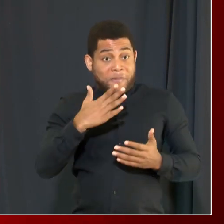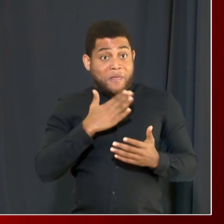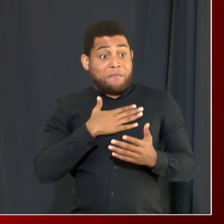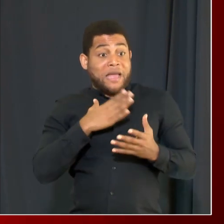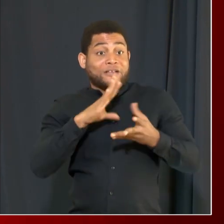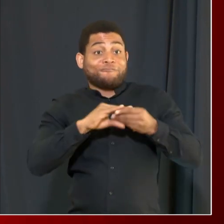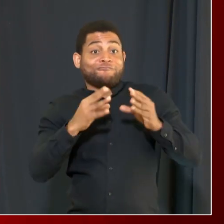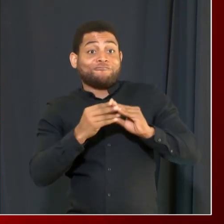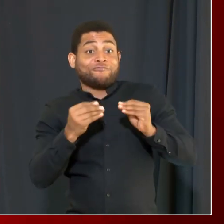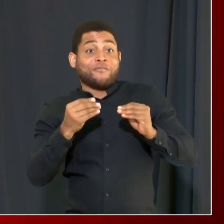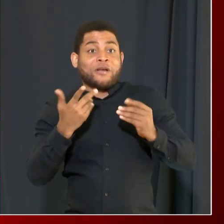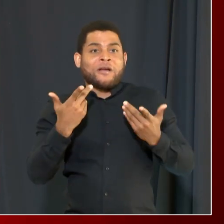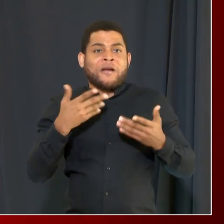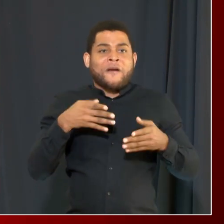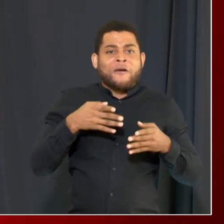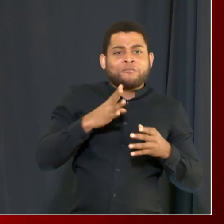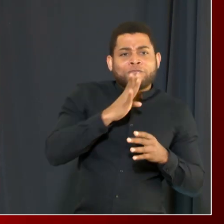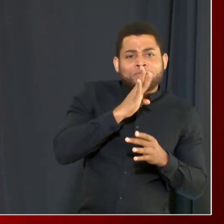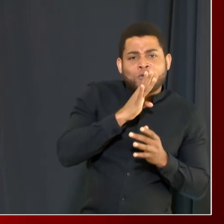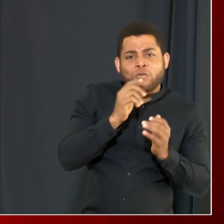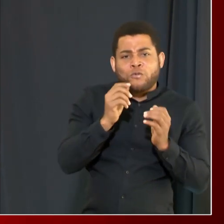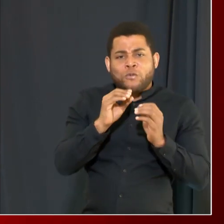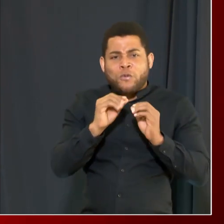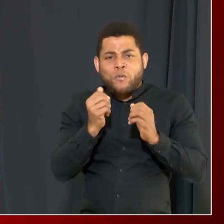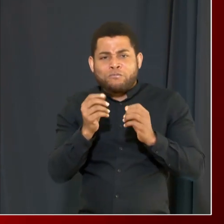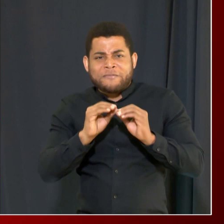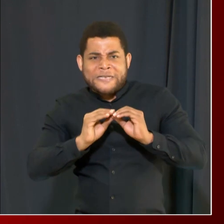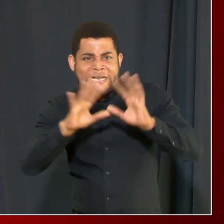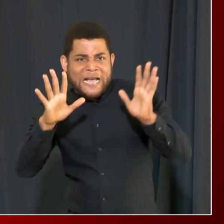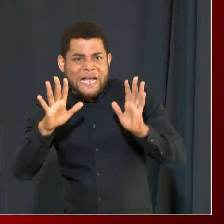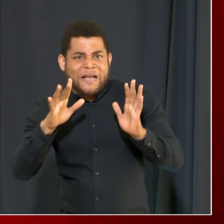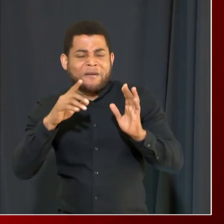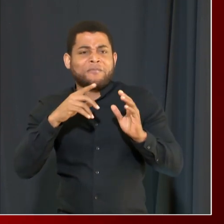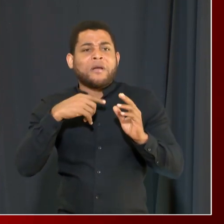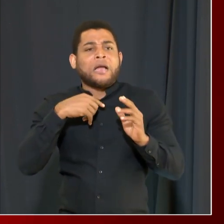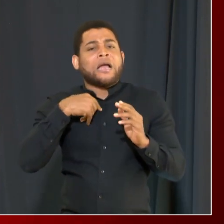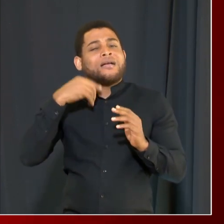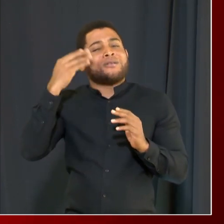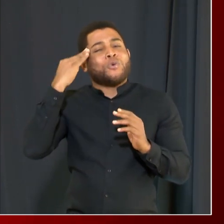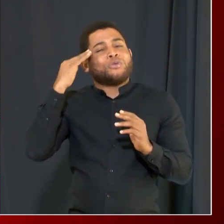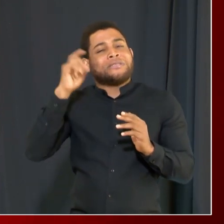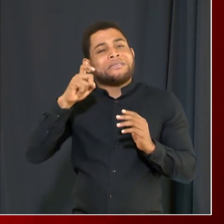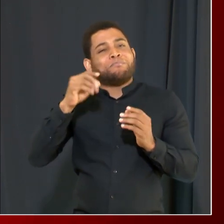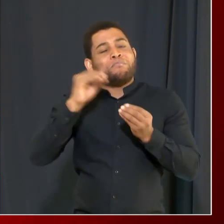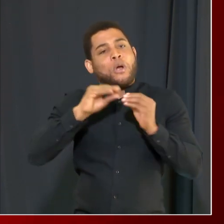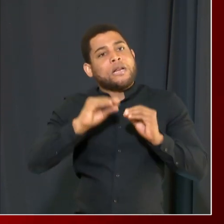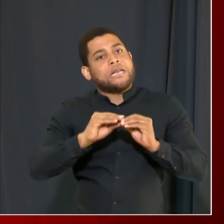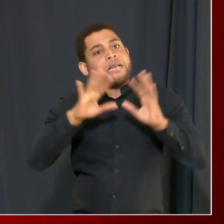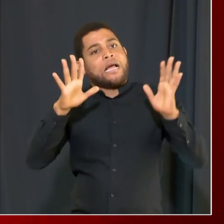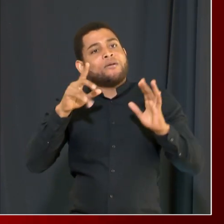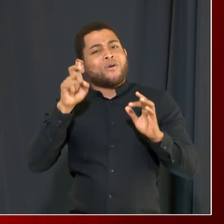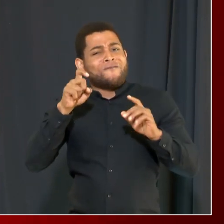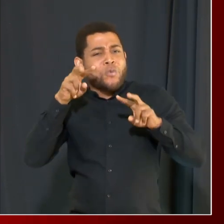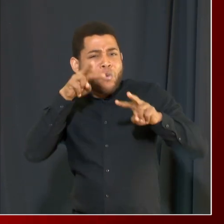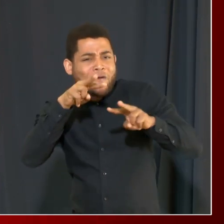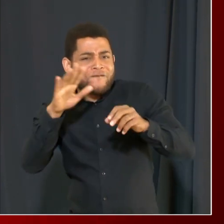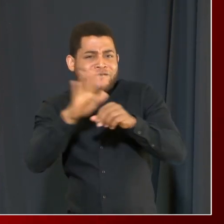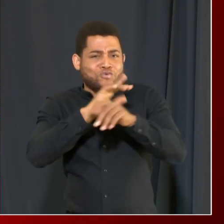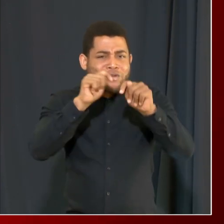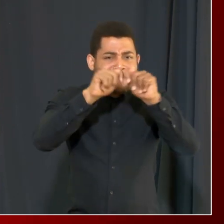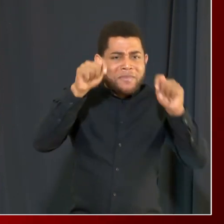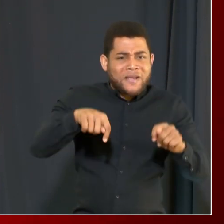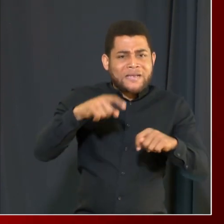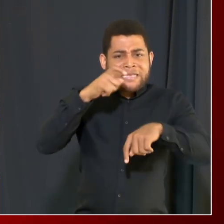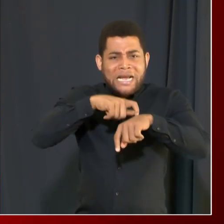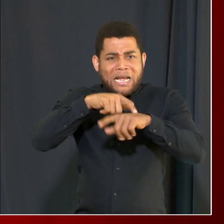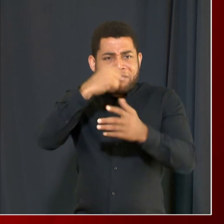you for some clarity. This is one where I do think they'll have to look at the full radio transcript, put timestamps on them to understand